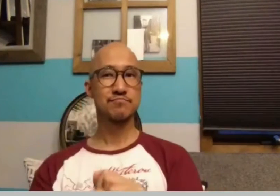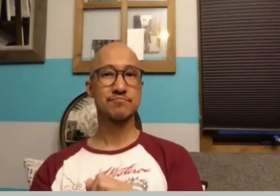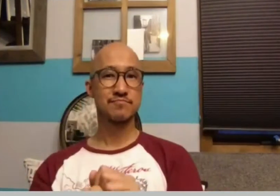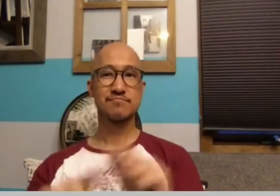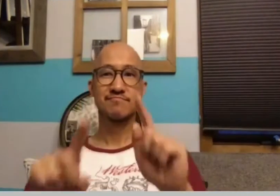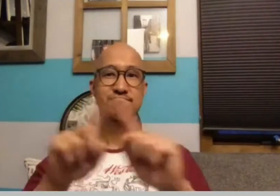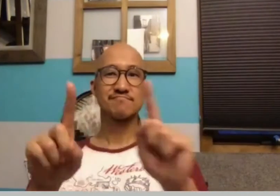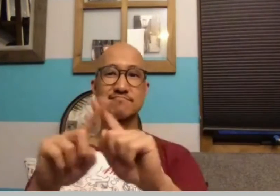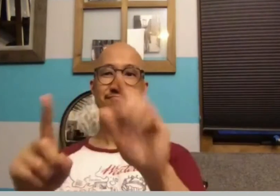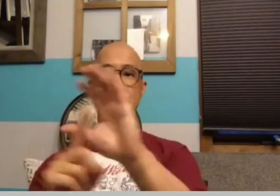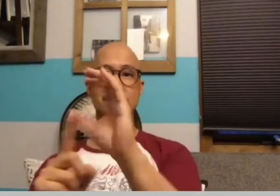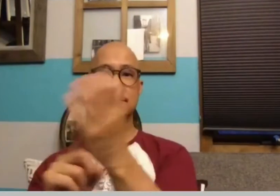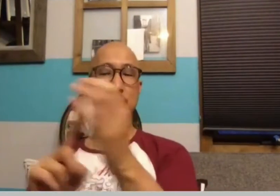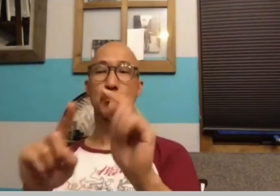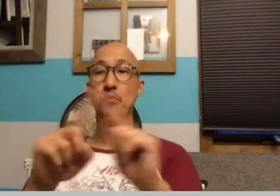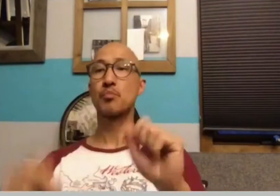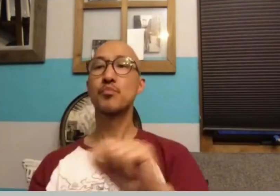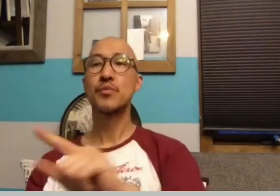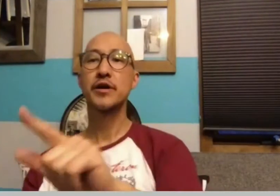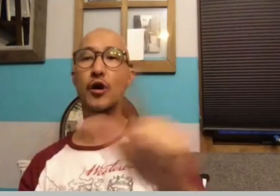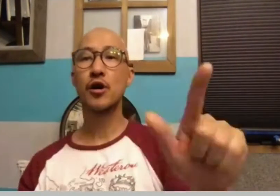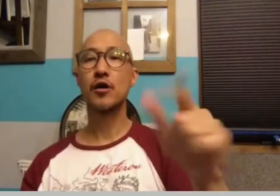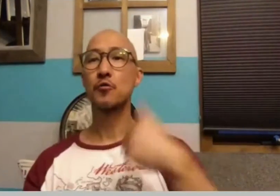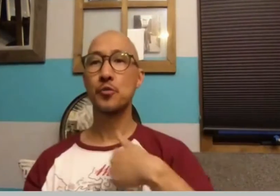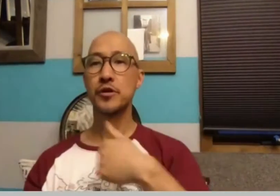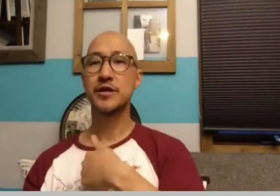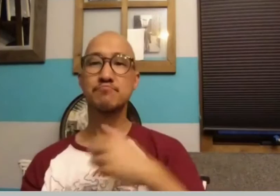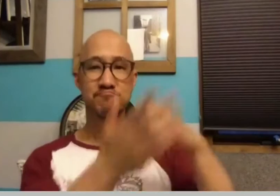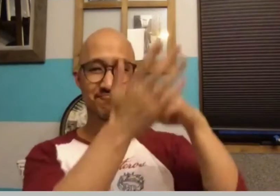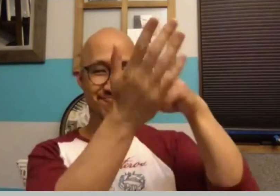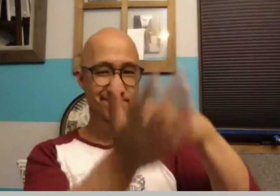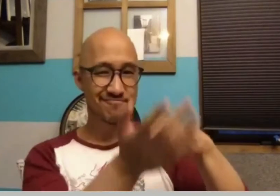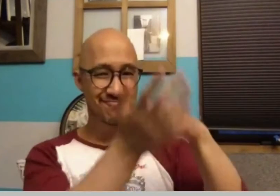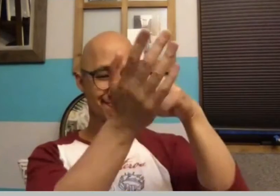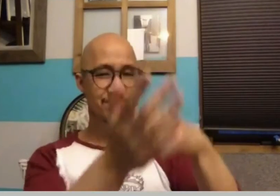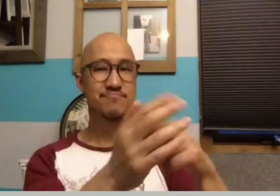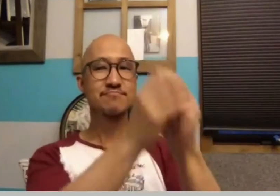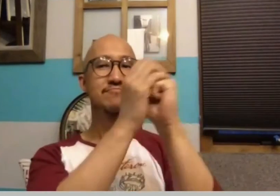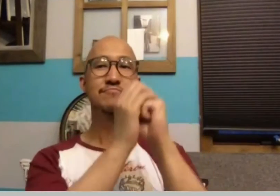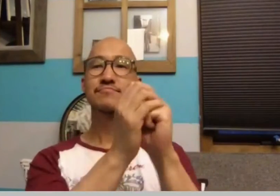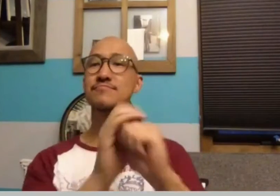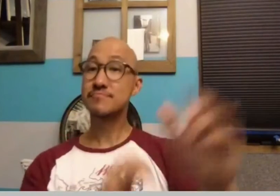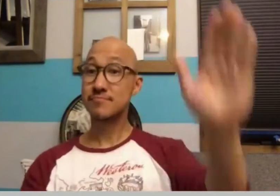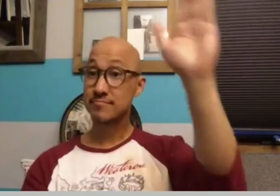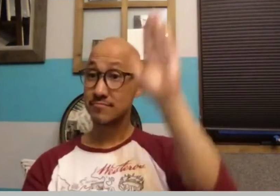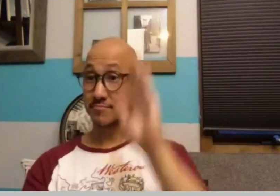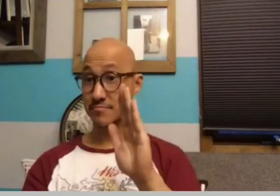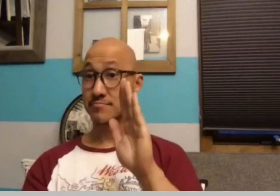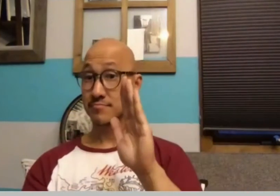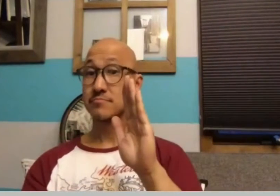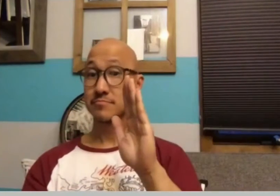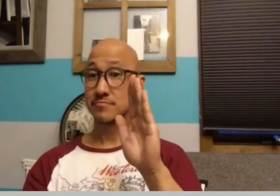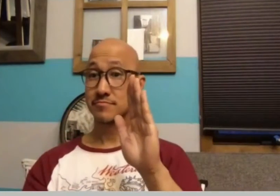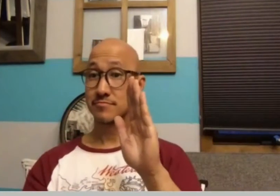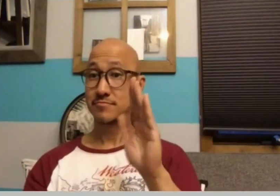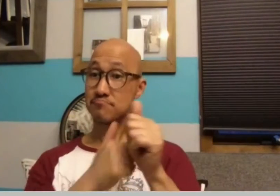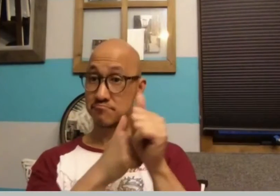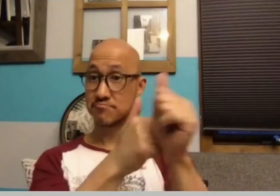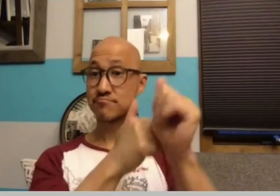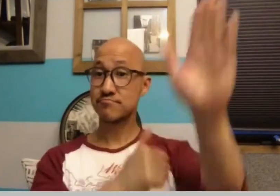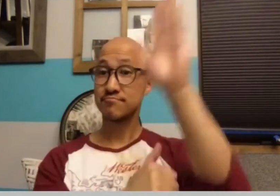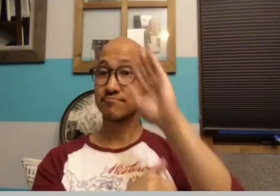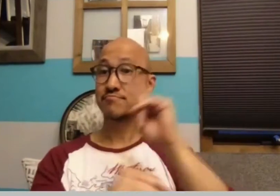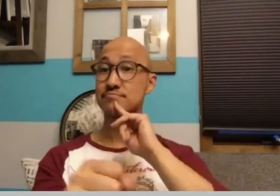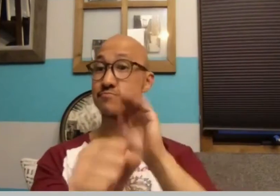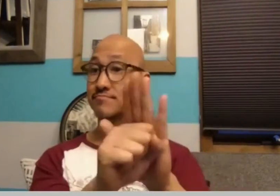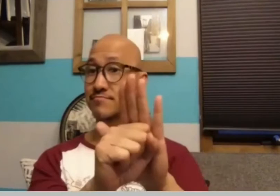the fulfillment of what Jesus ultimately does later on. These books sum up, in short, the entire